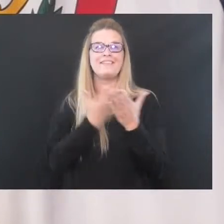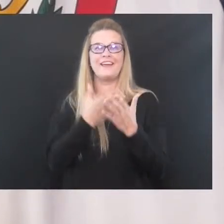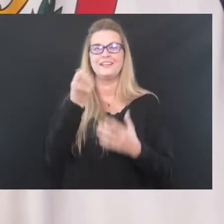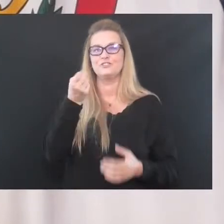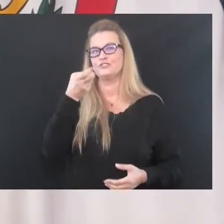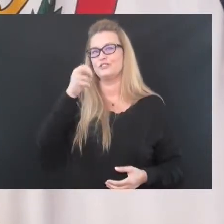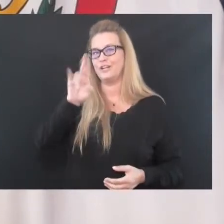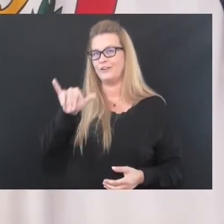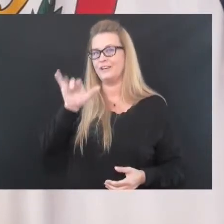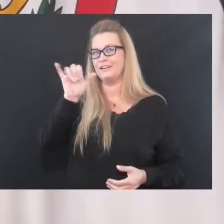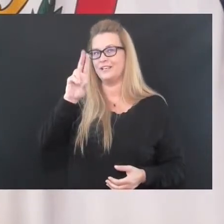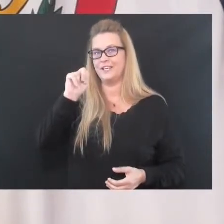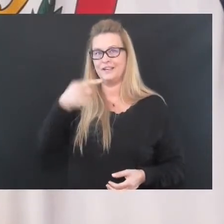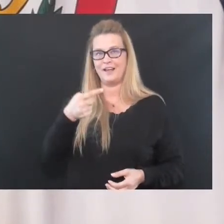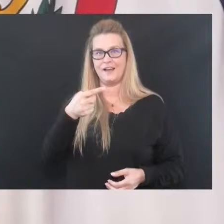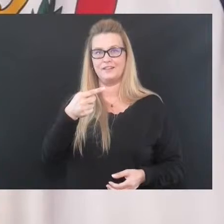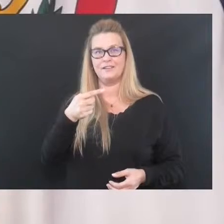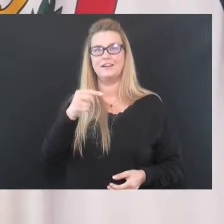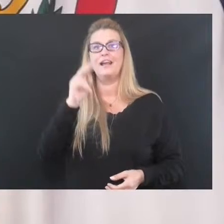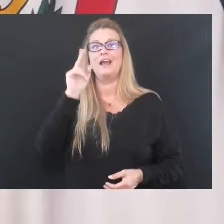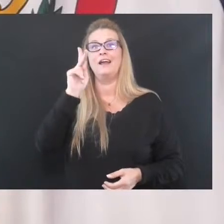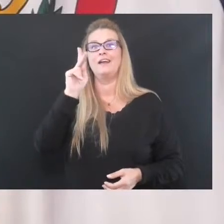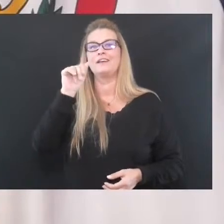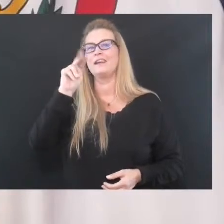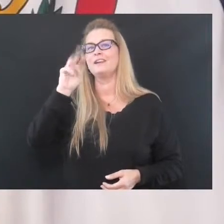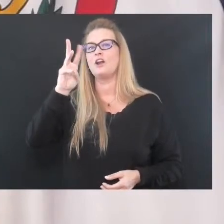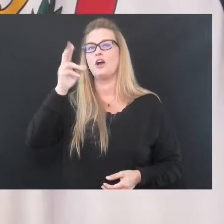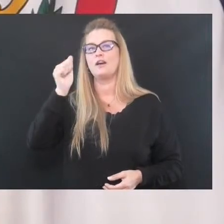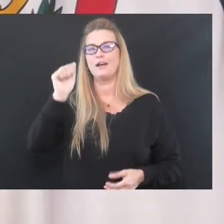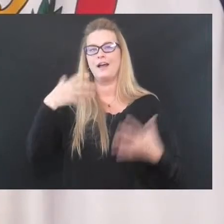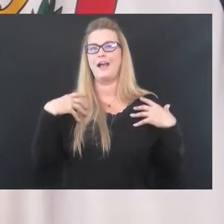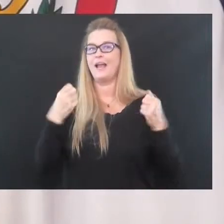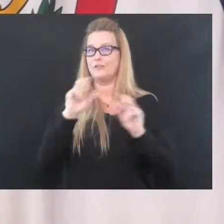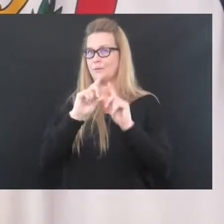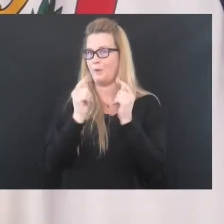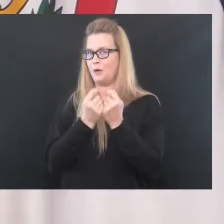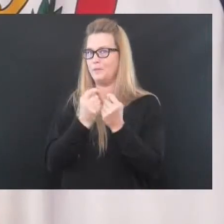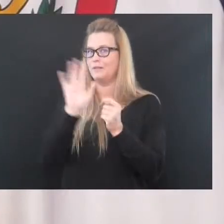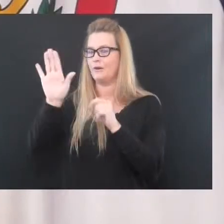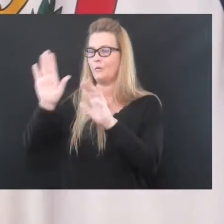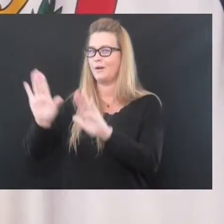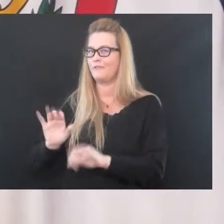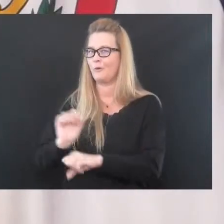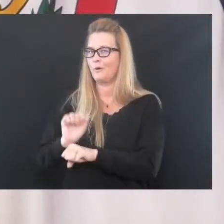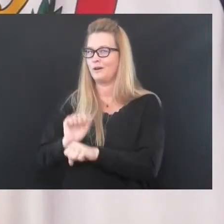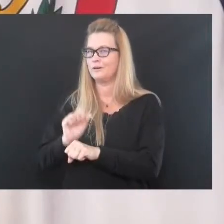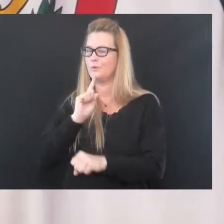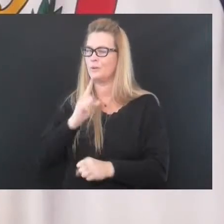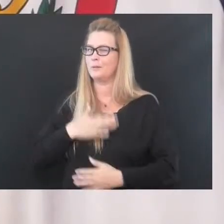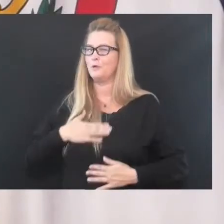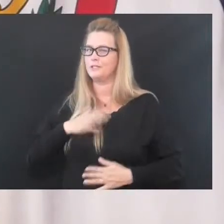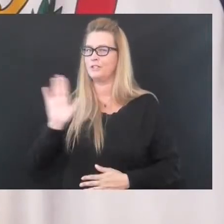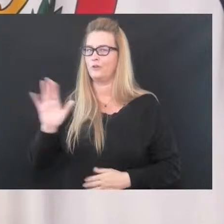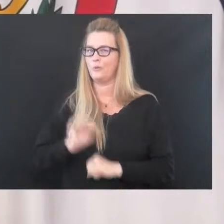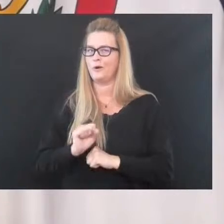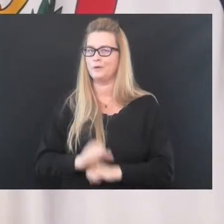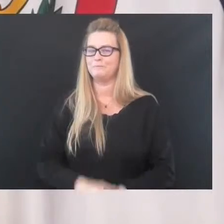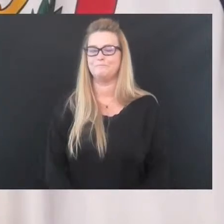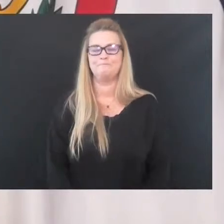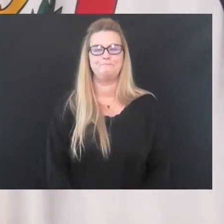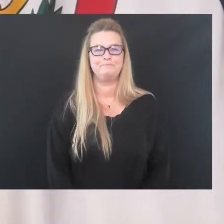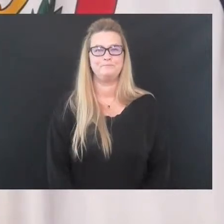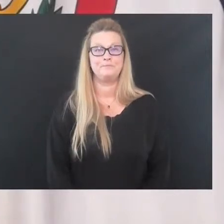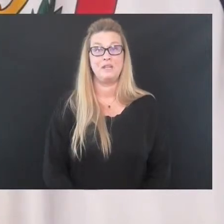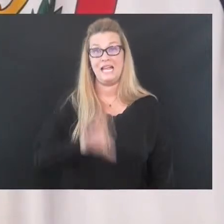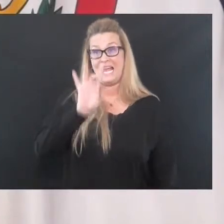Young and the Kanawha Charleston Health Department. Great work. I really appreciate you stepping up and doing that. We're